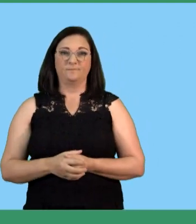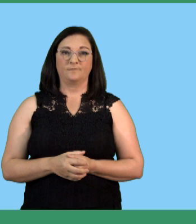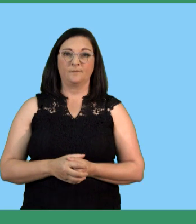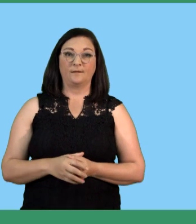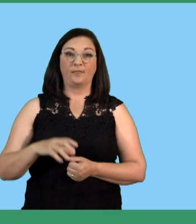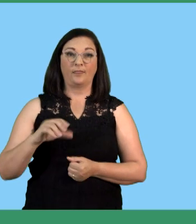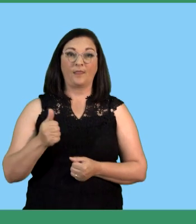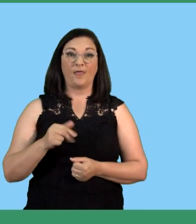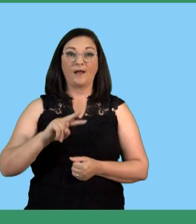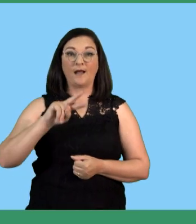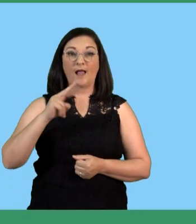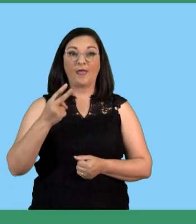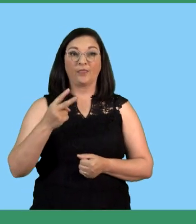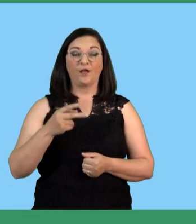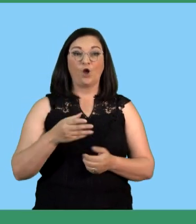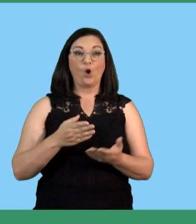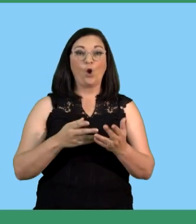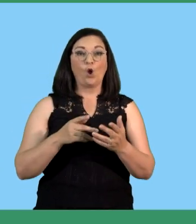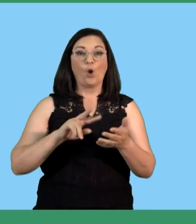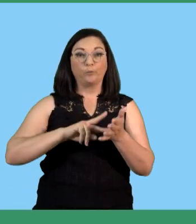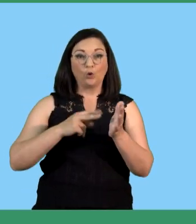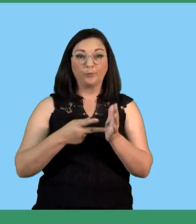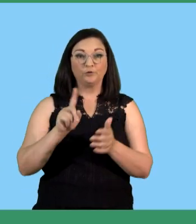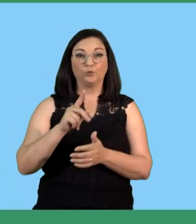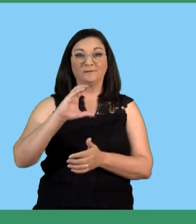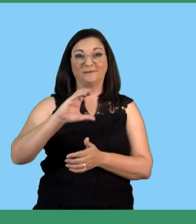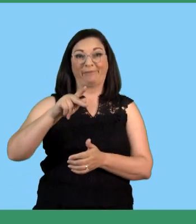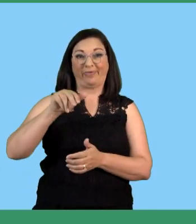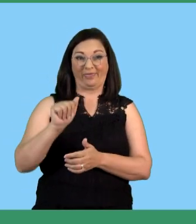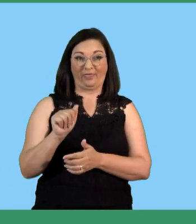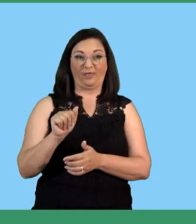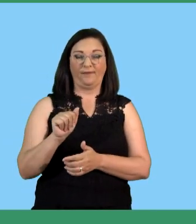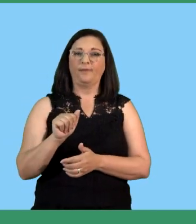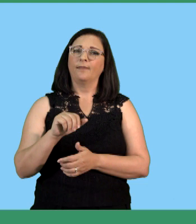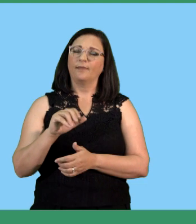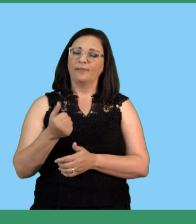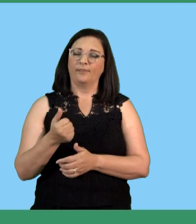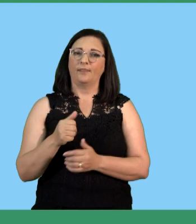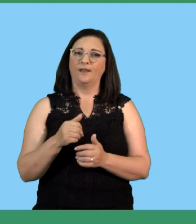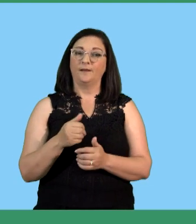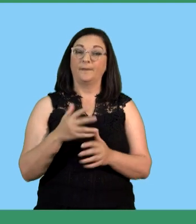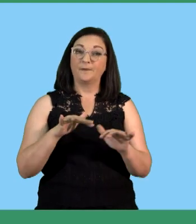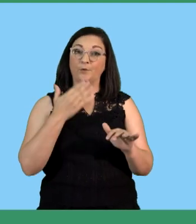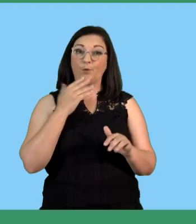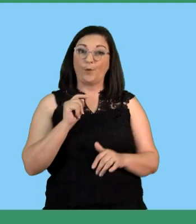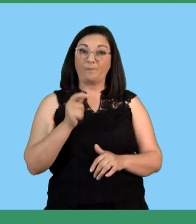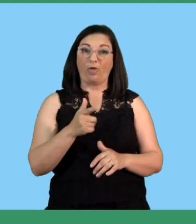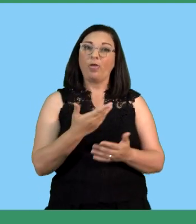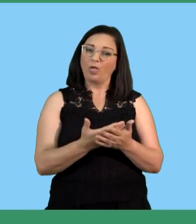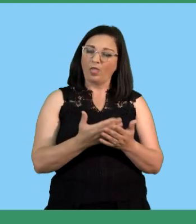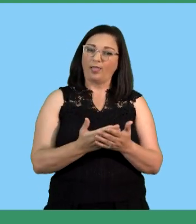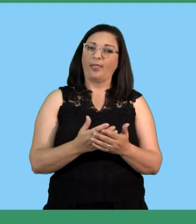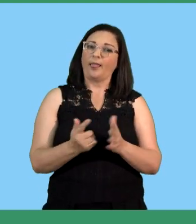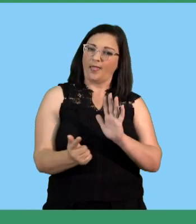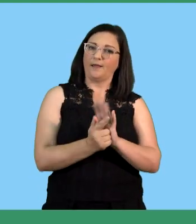Right. So the other purpose of CPA is it empowers consumers to take legal action